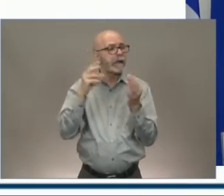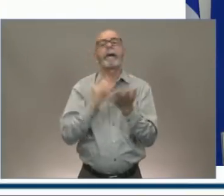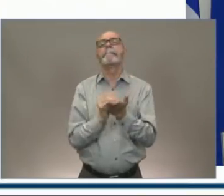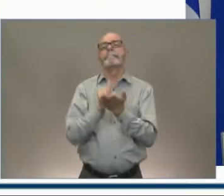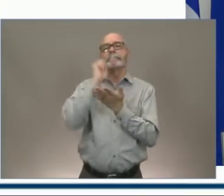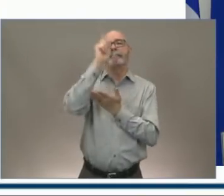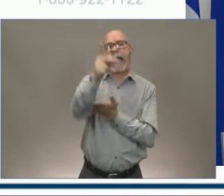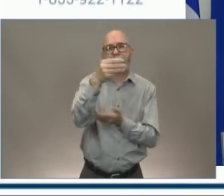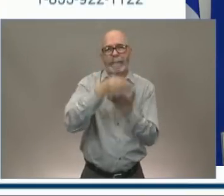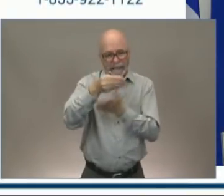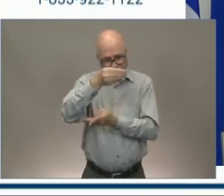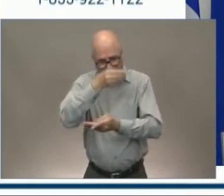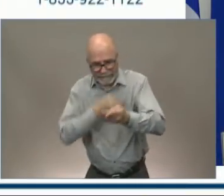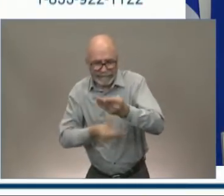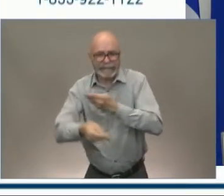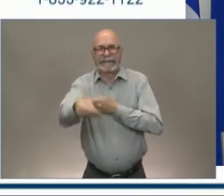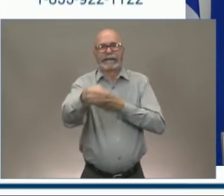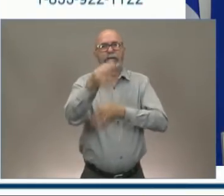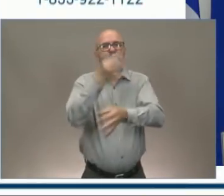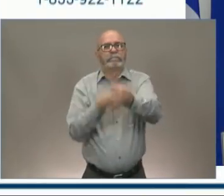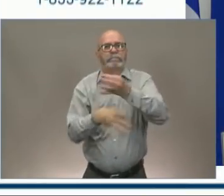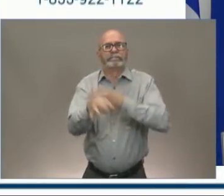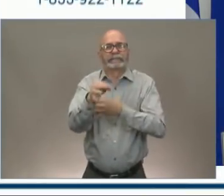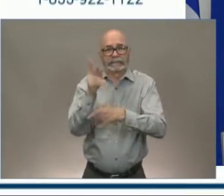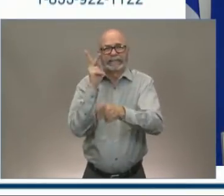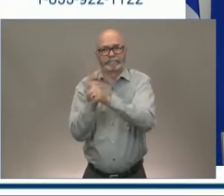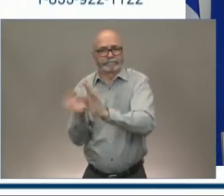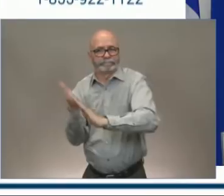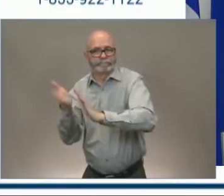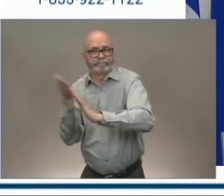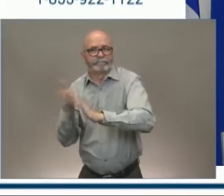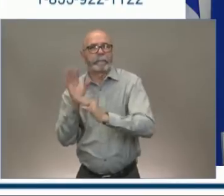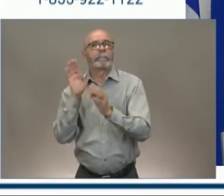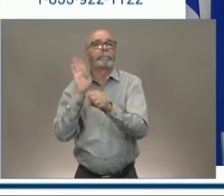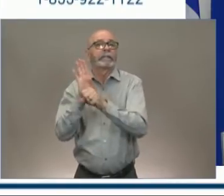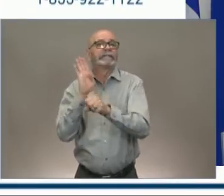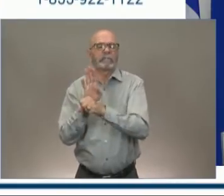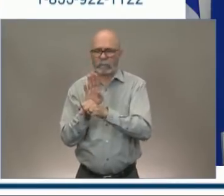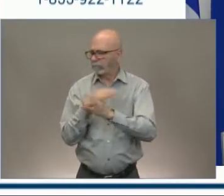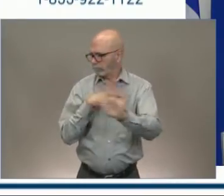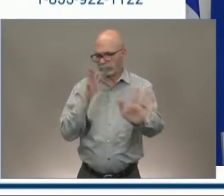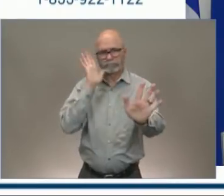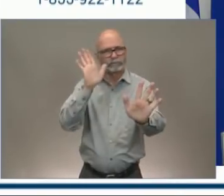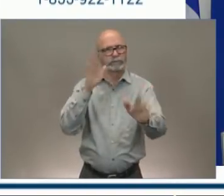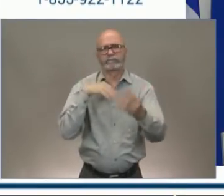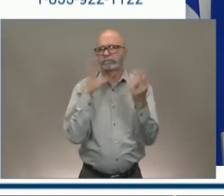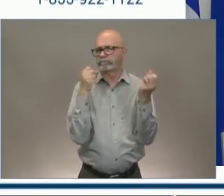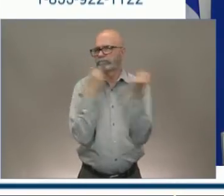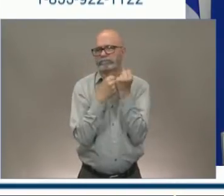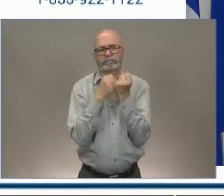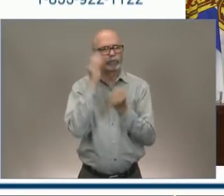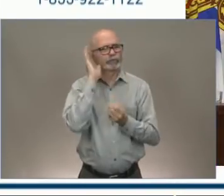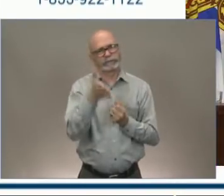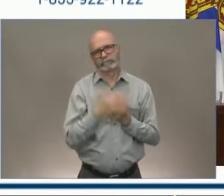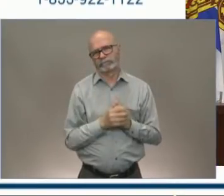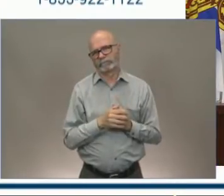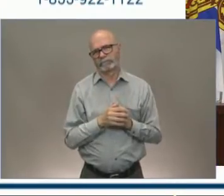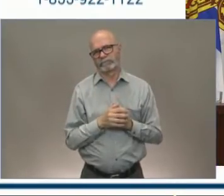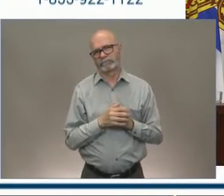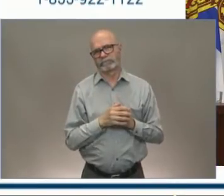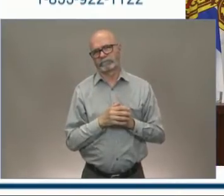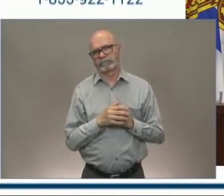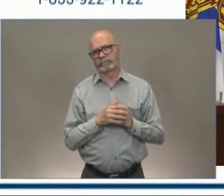help sustain their businesses now, and I've said that I would be there for them, and this is part of that commitment. Go ahead with your follow-up,